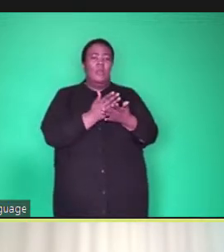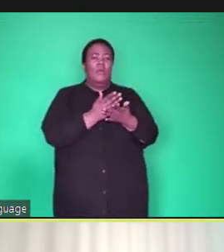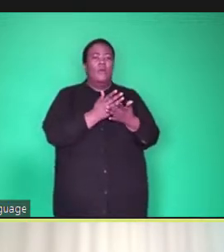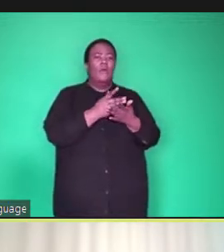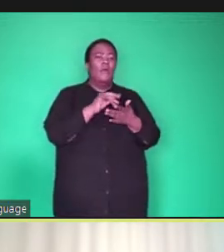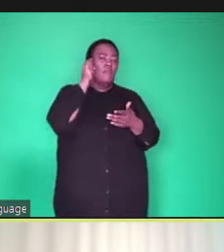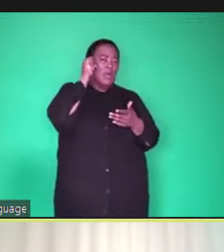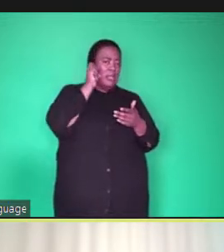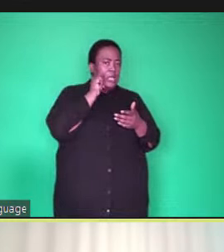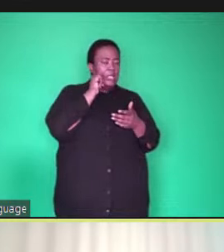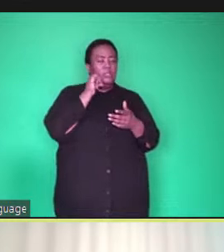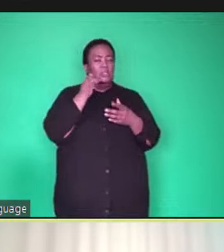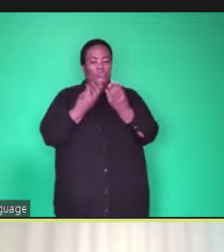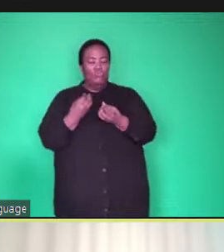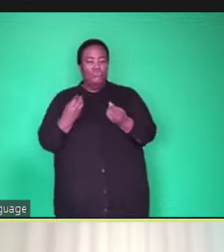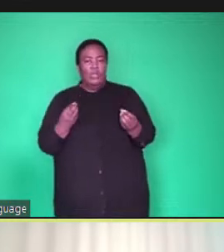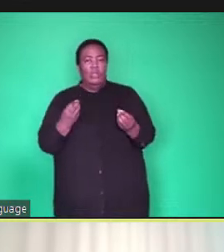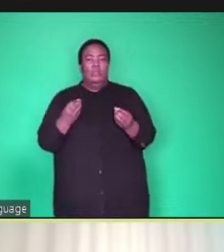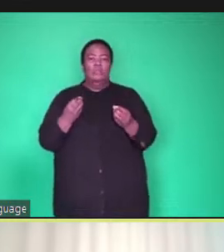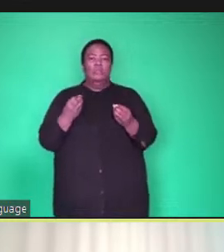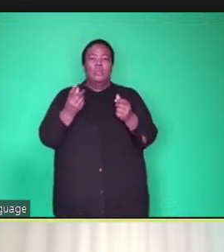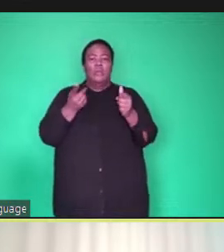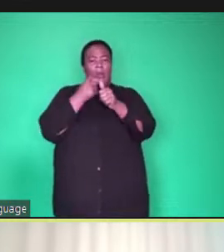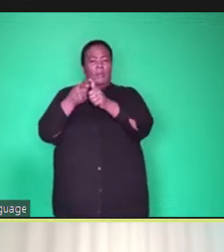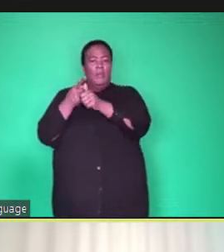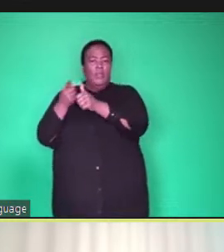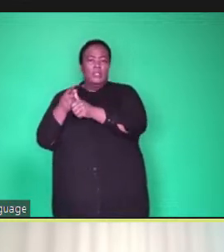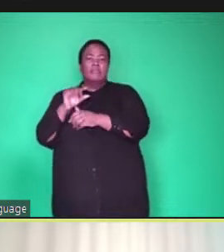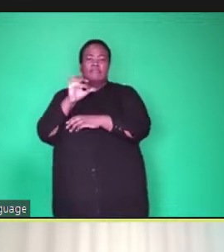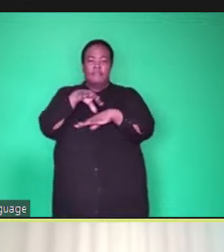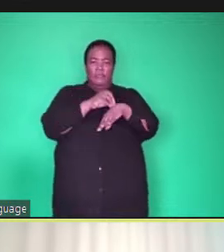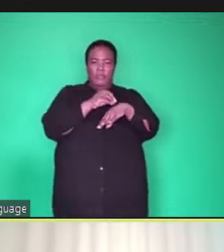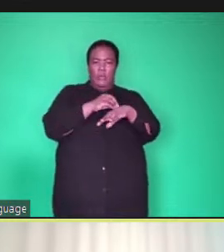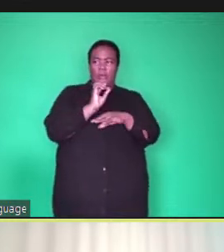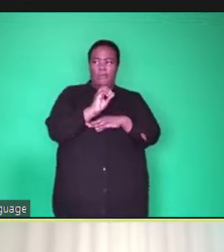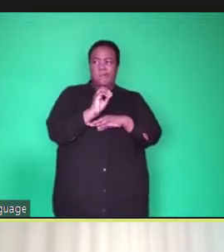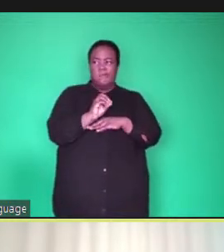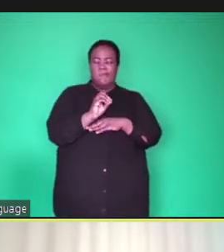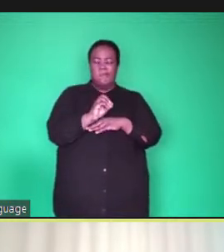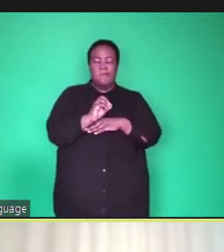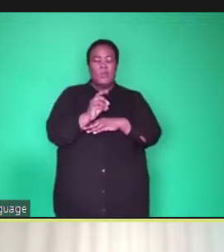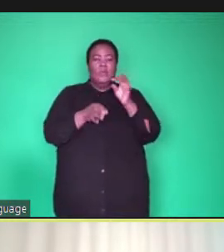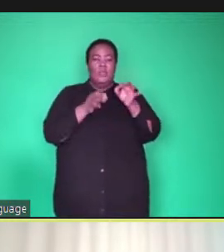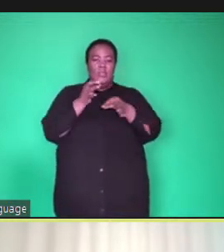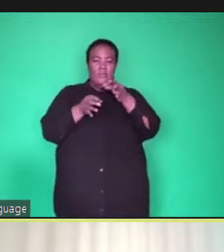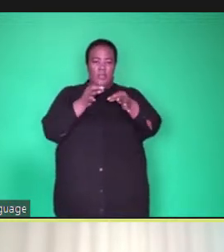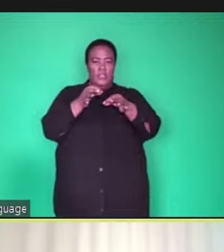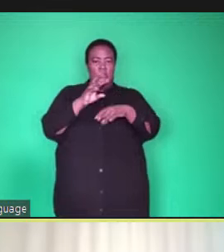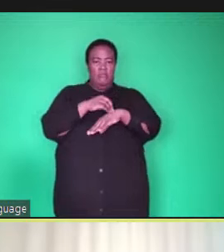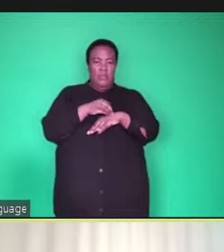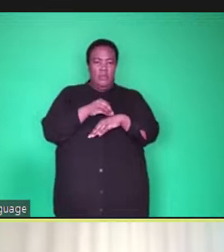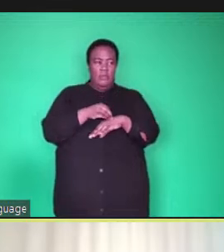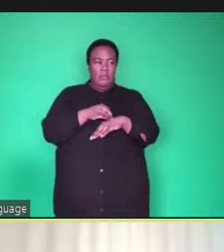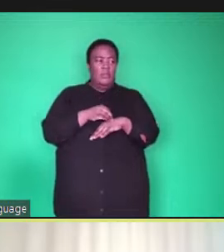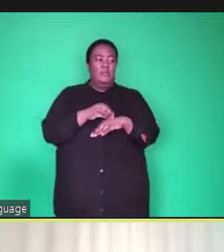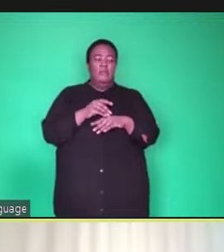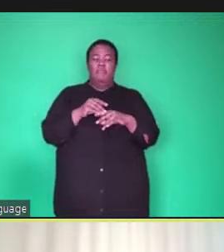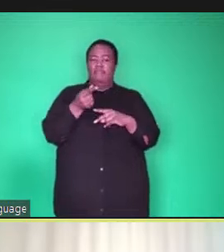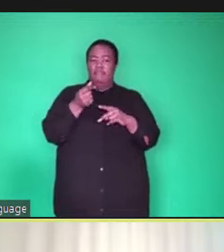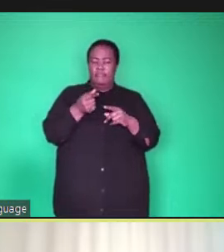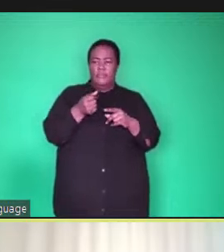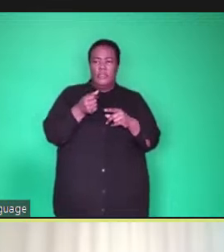over more than half a century. And of course, there are problems that Martin has referred to, definitional problems, the binary definition